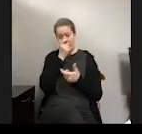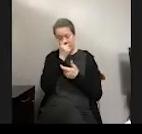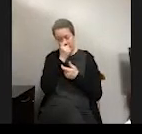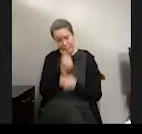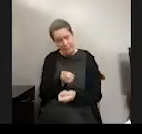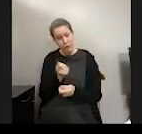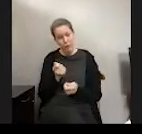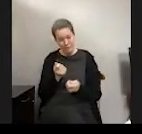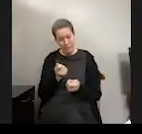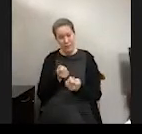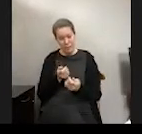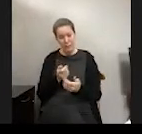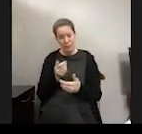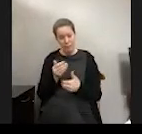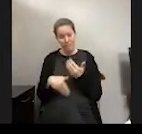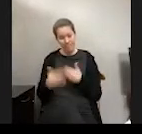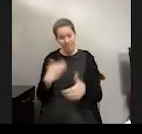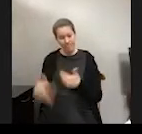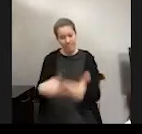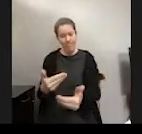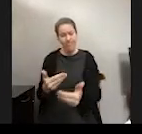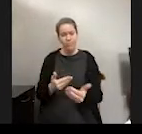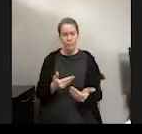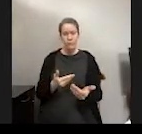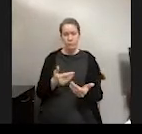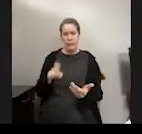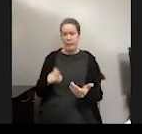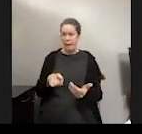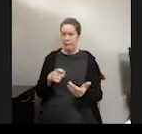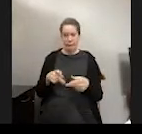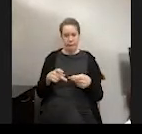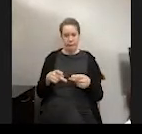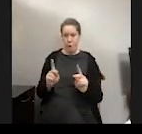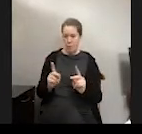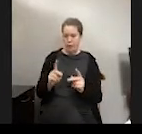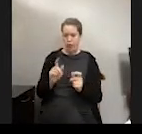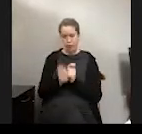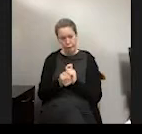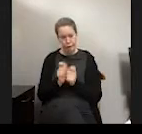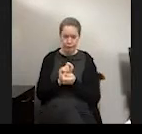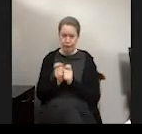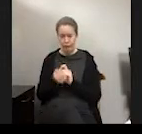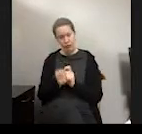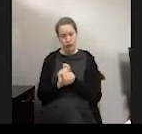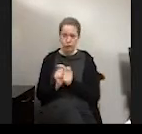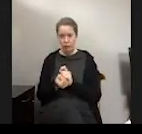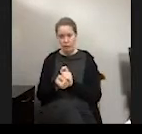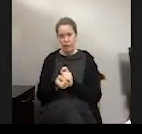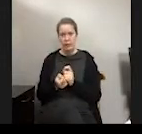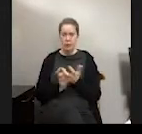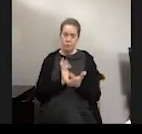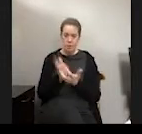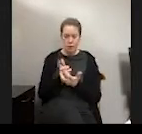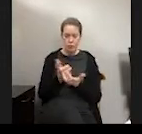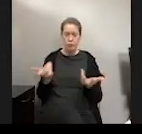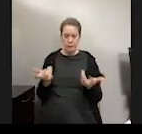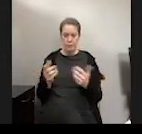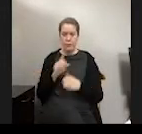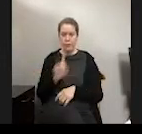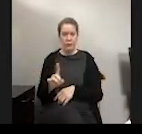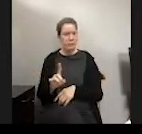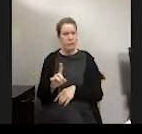mm-hmm. you know, having to change permits and adjust things as they go. But it's also been really just kind of a